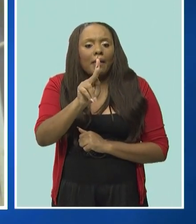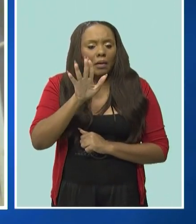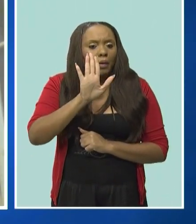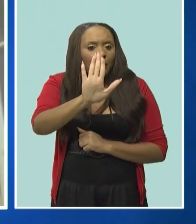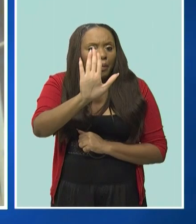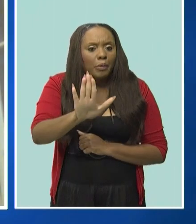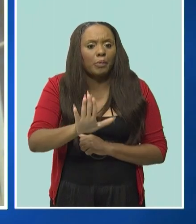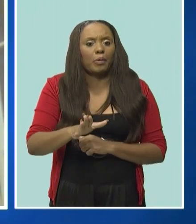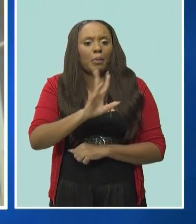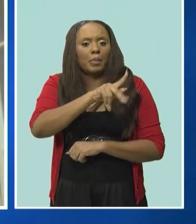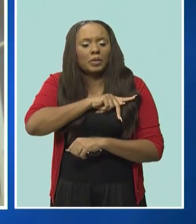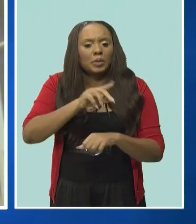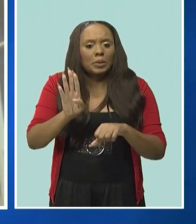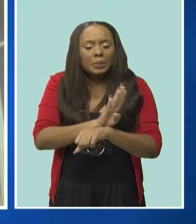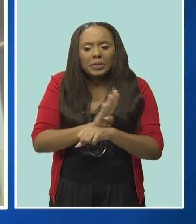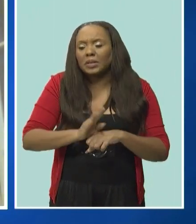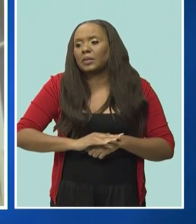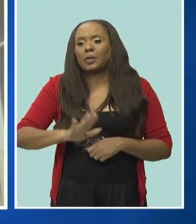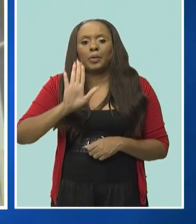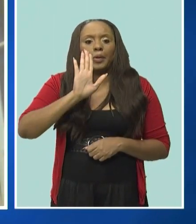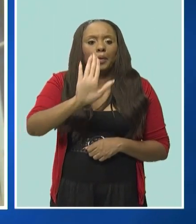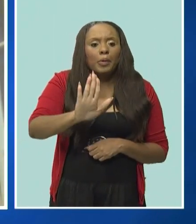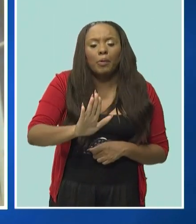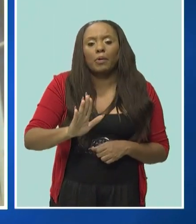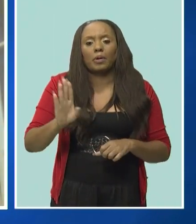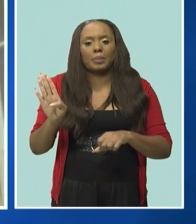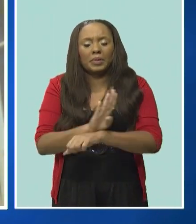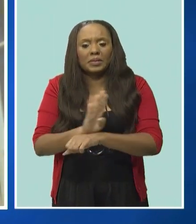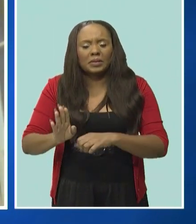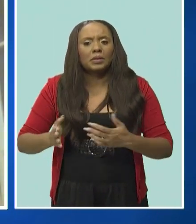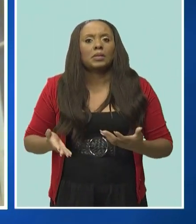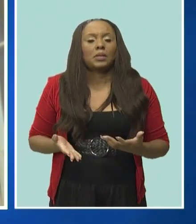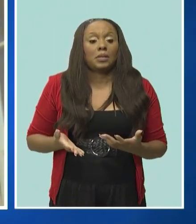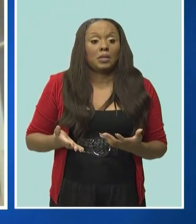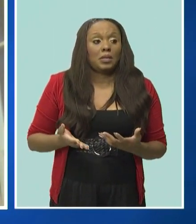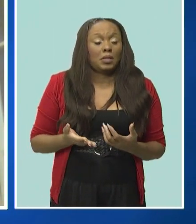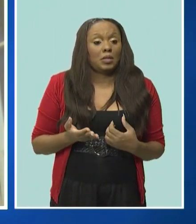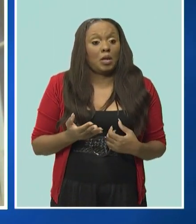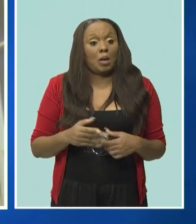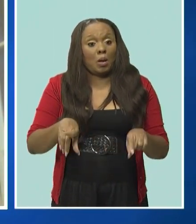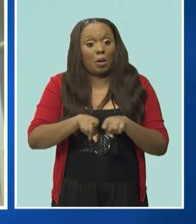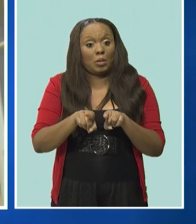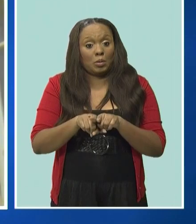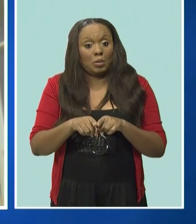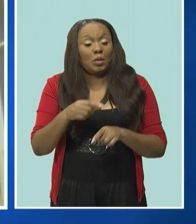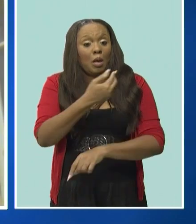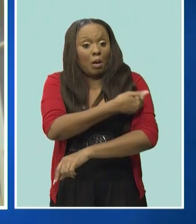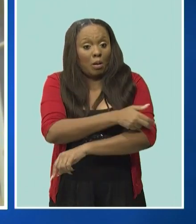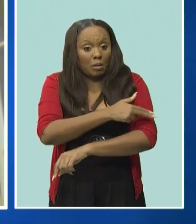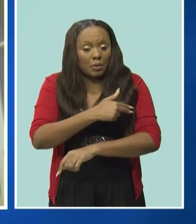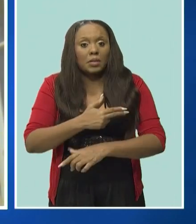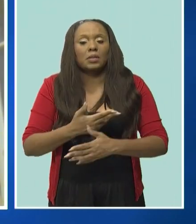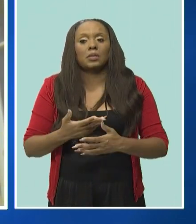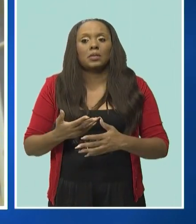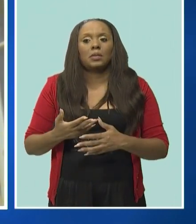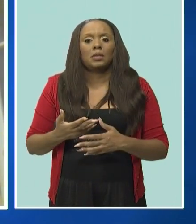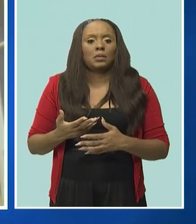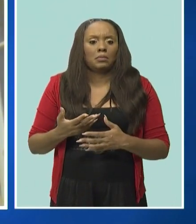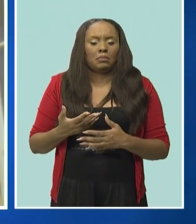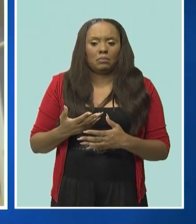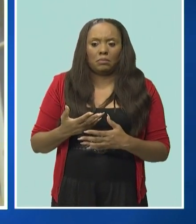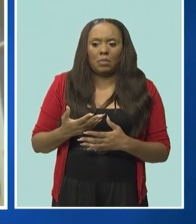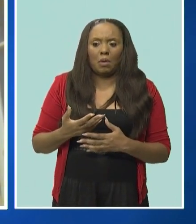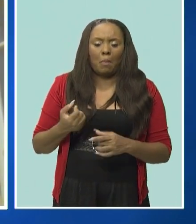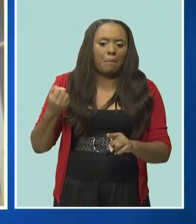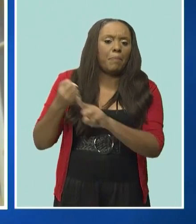network because of the rich data. Now, the hospital was like the linchpin to bring us to this